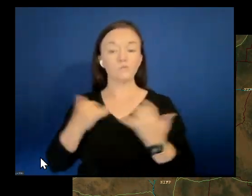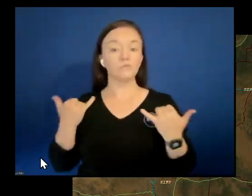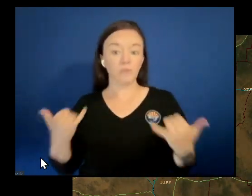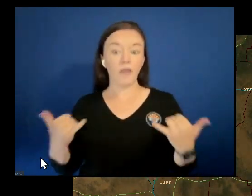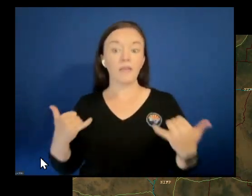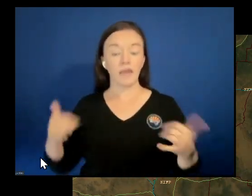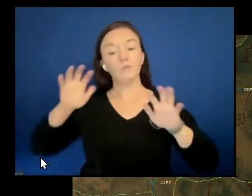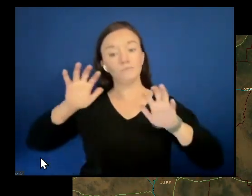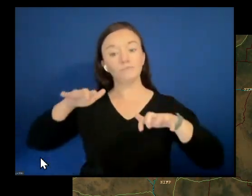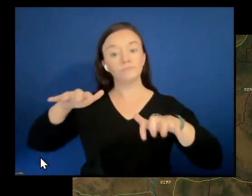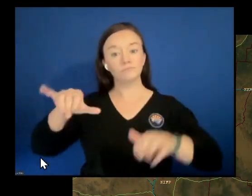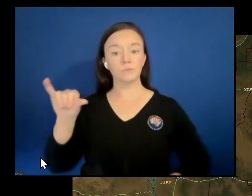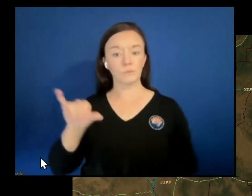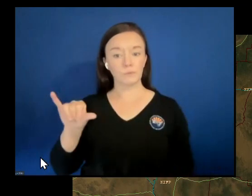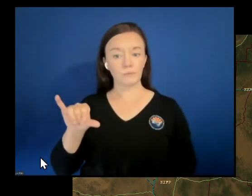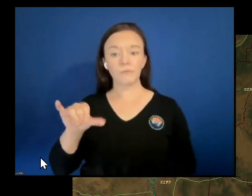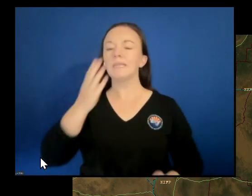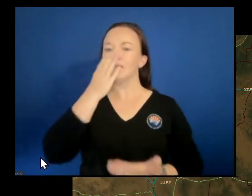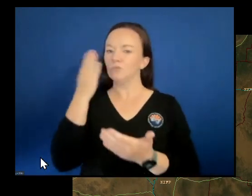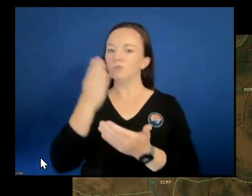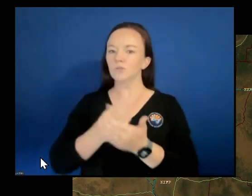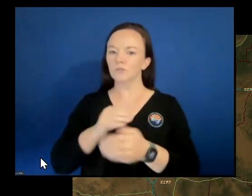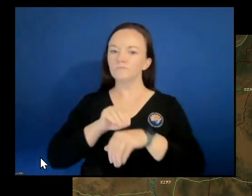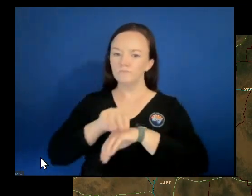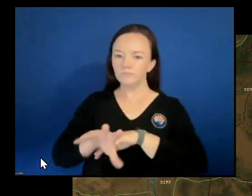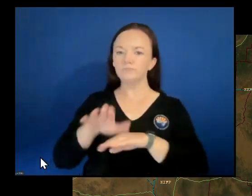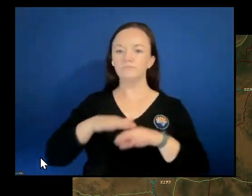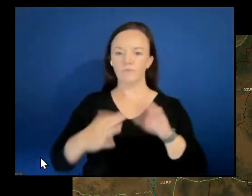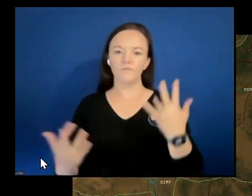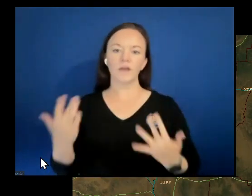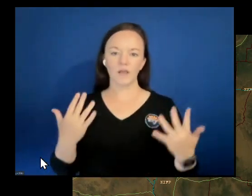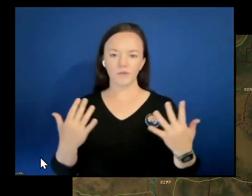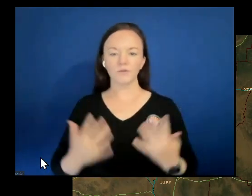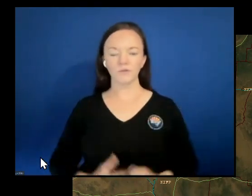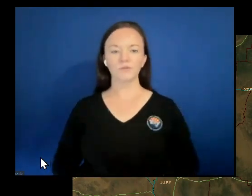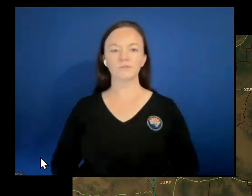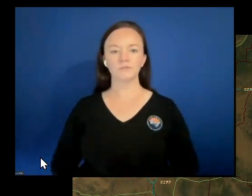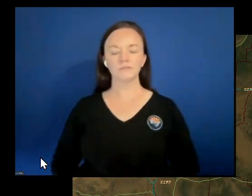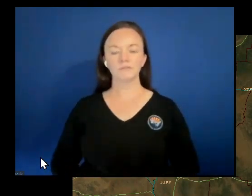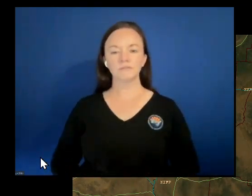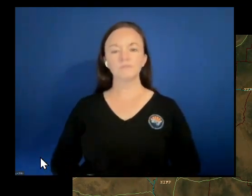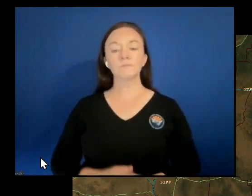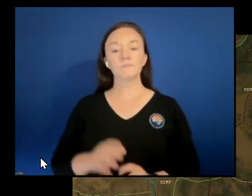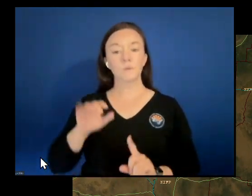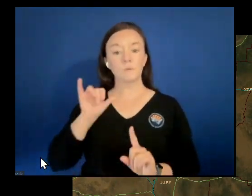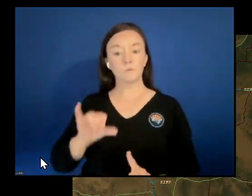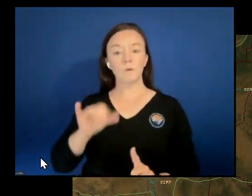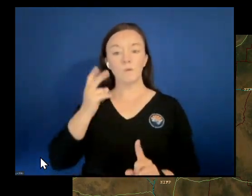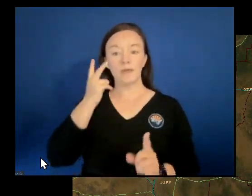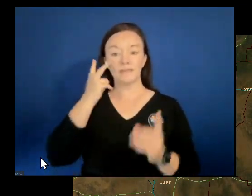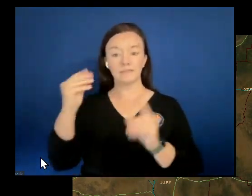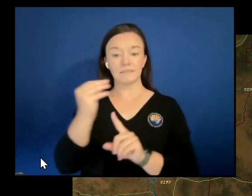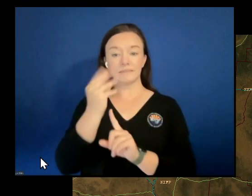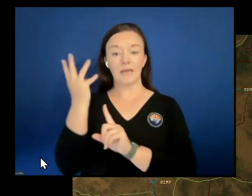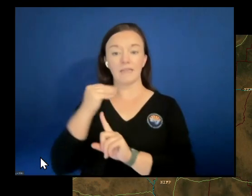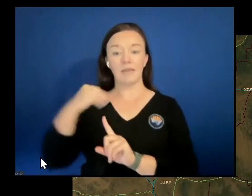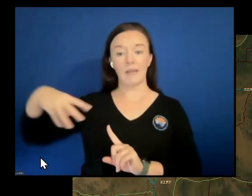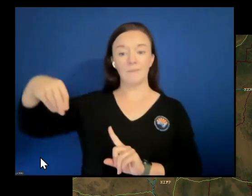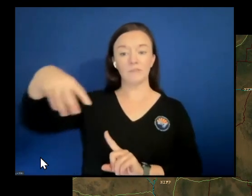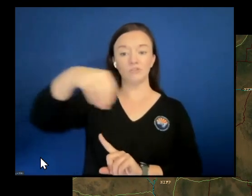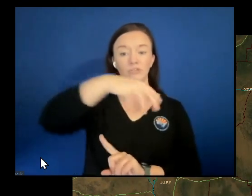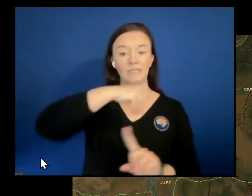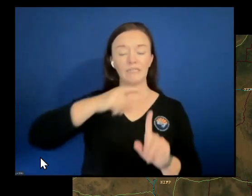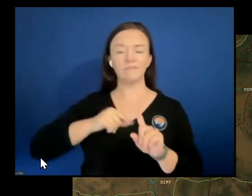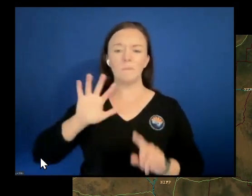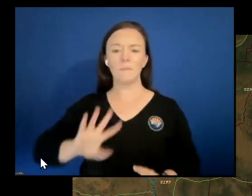definitely good news for the fire. So just taking a look, this is a visible satellite imagery. This comes to you from about 22,000 miles in